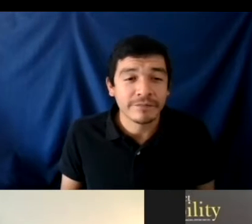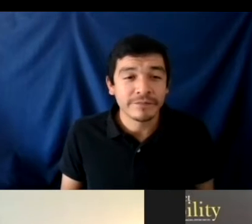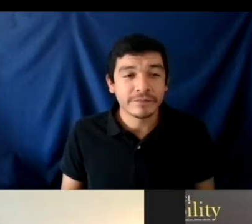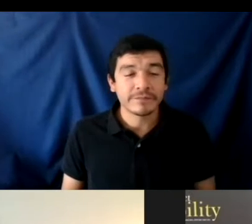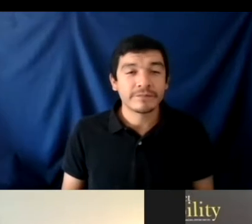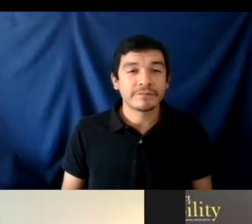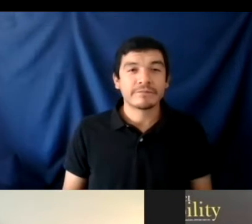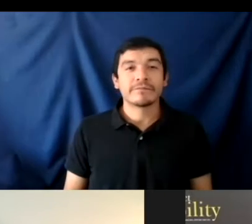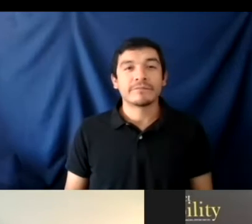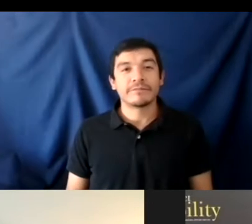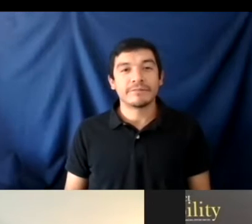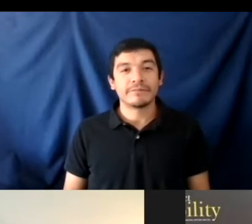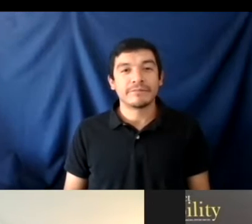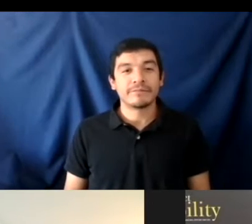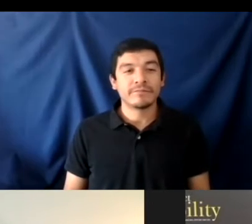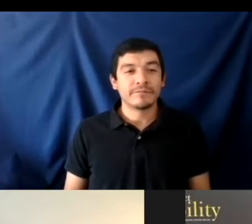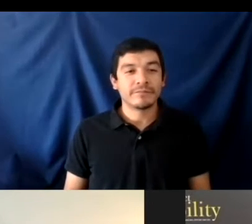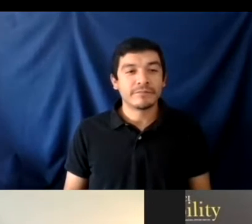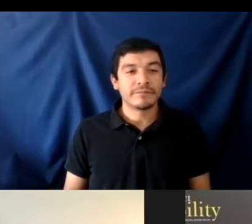places.